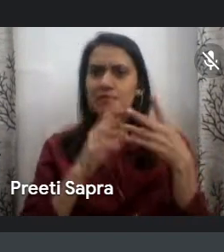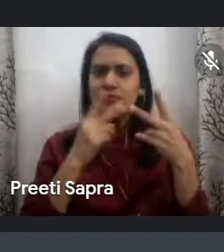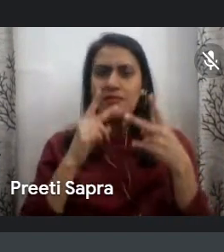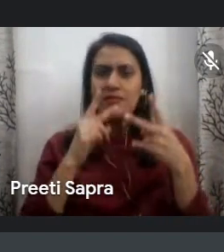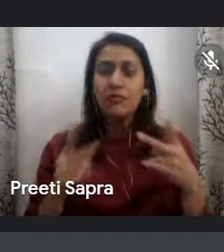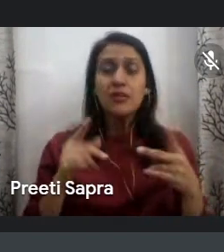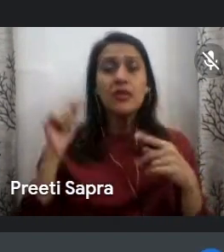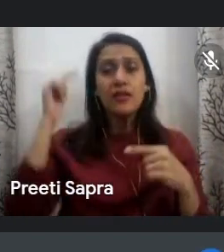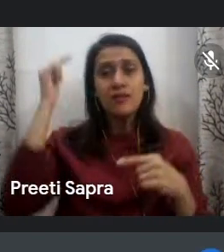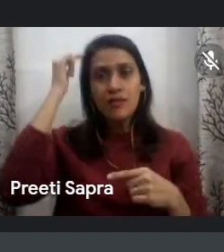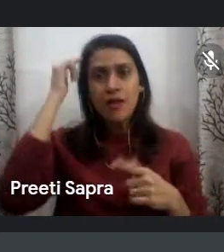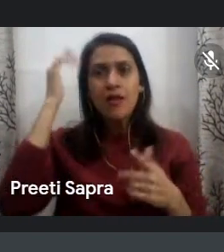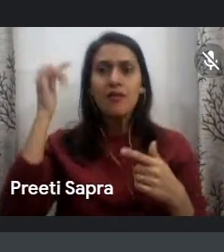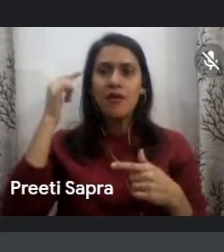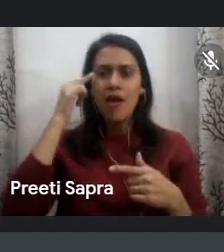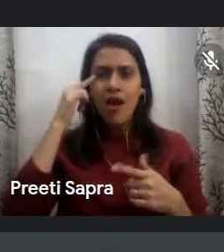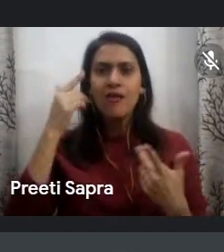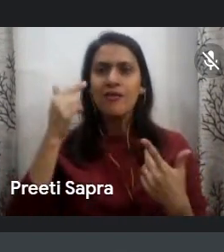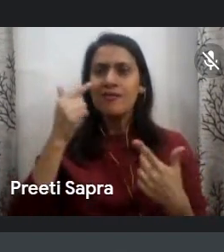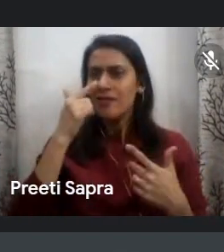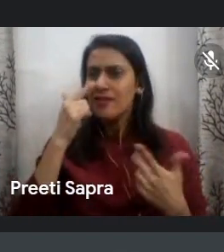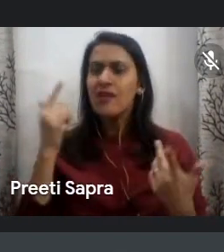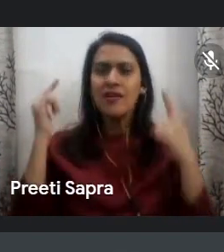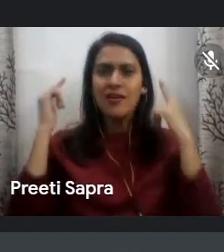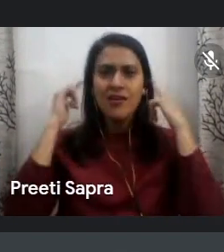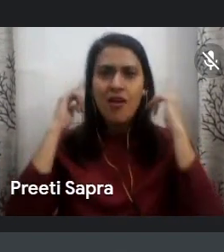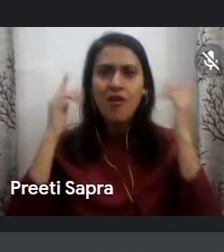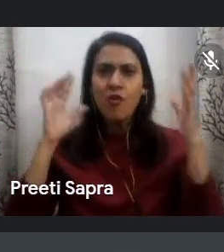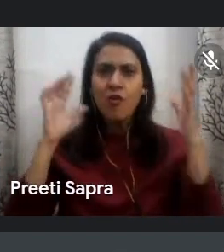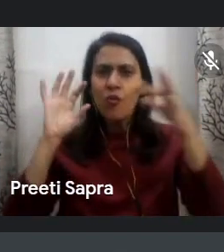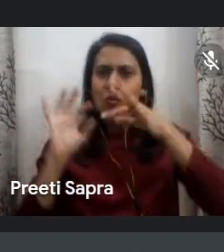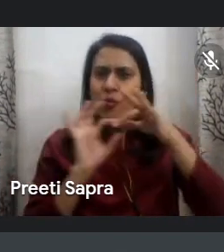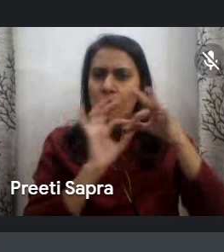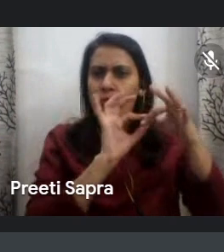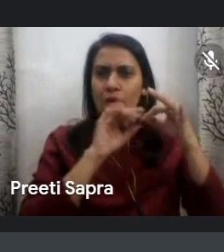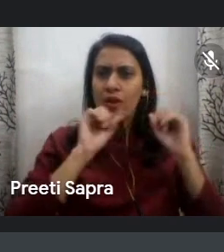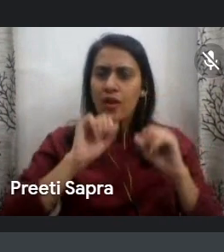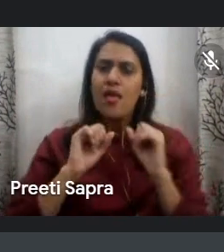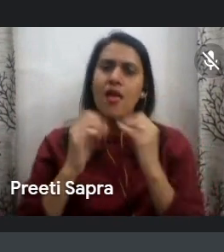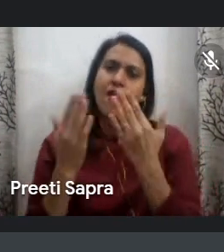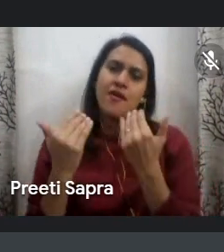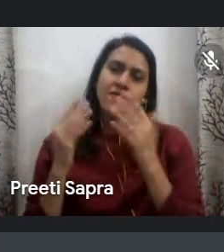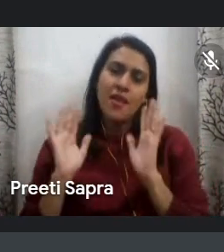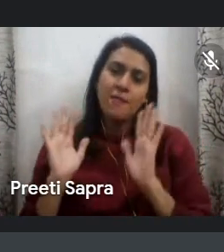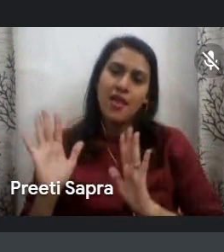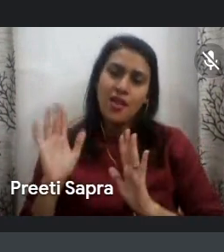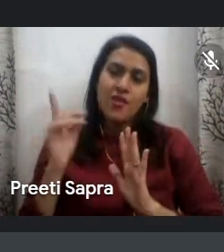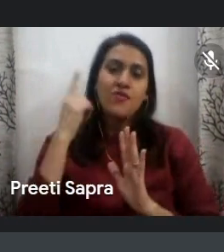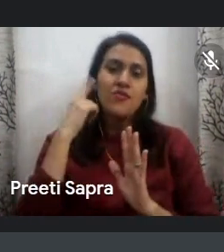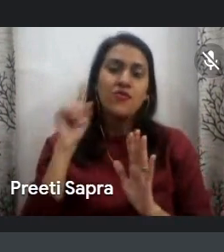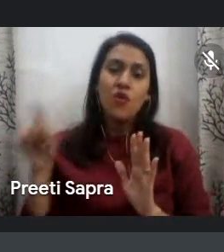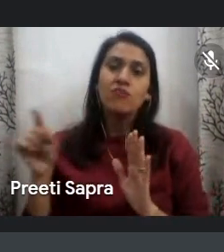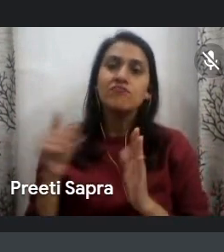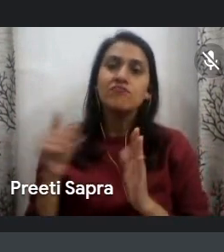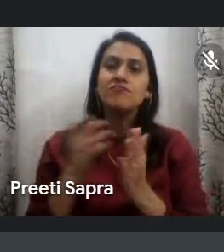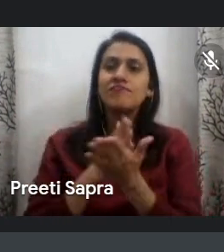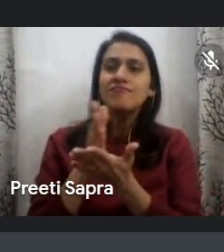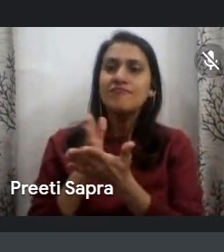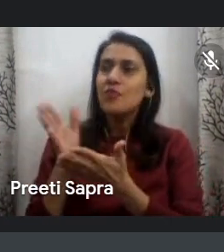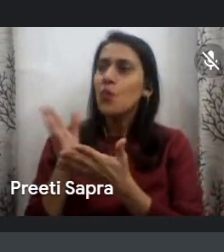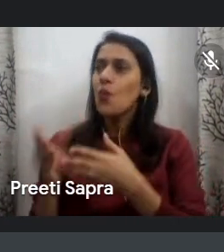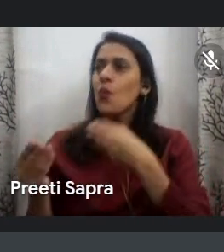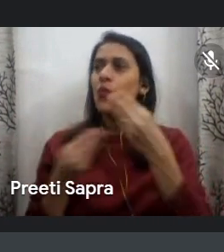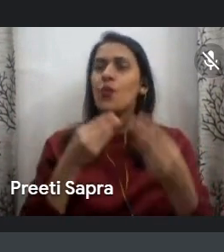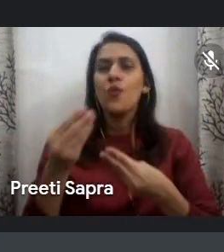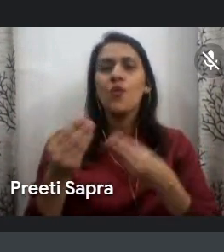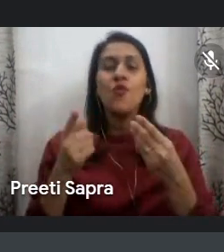needs. There is a lot of a lot of things that are available to sort of create an environment that is suitable for